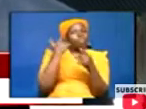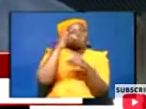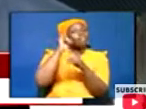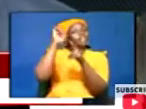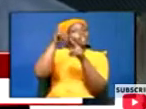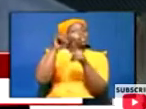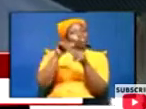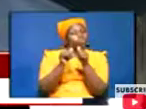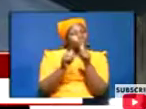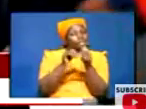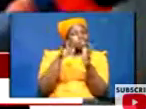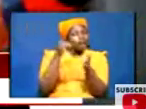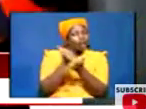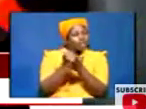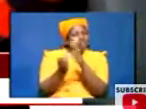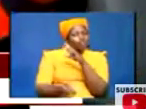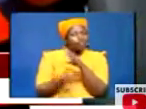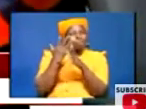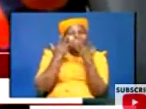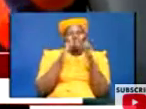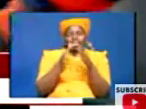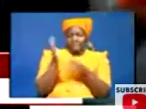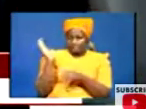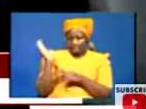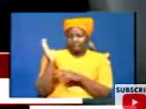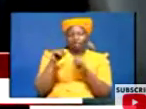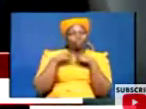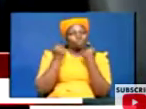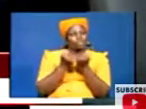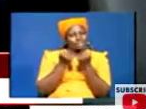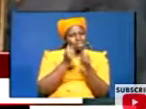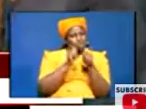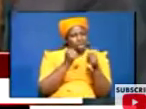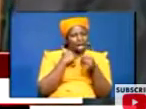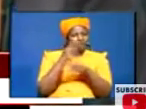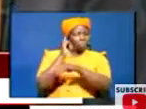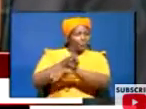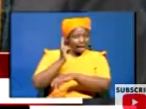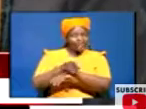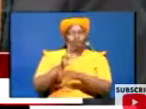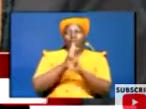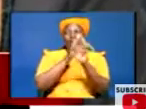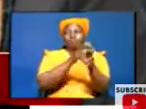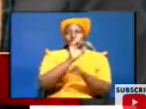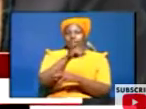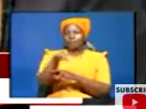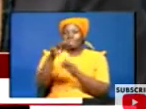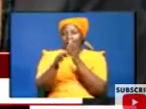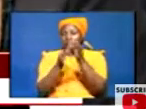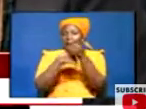which the office has been set up? It is here that the society that has threatened to sue DPP if no action is